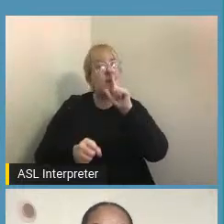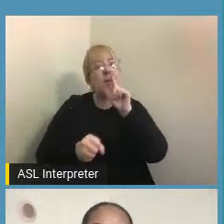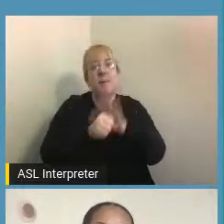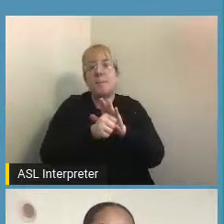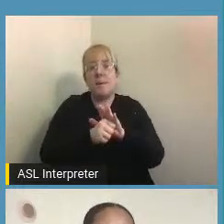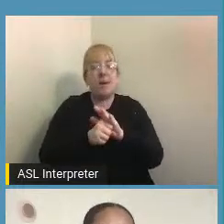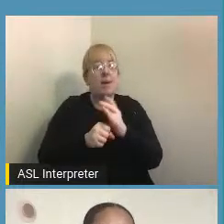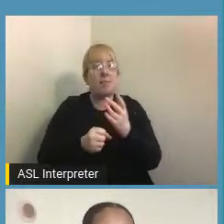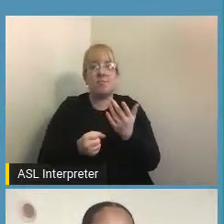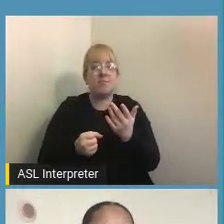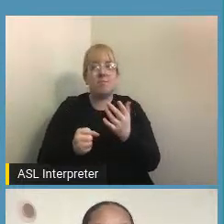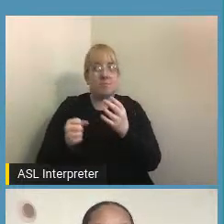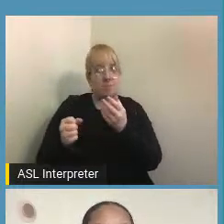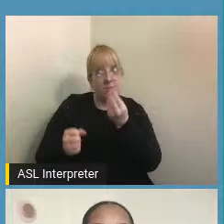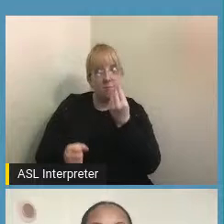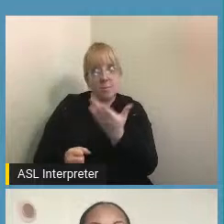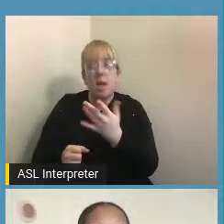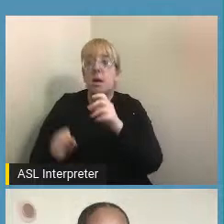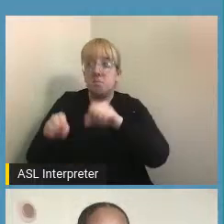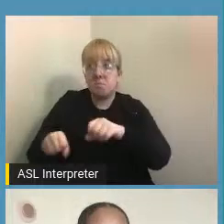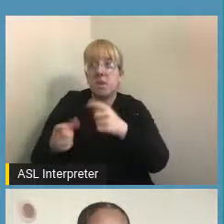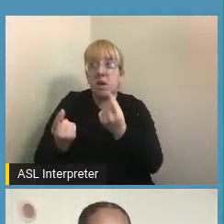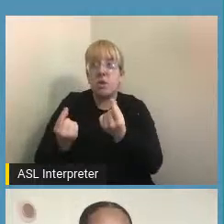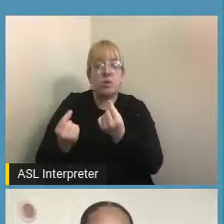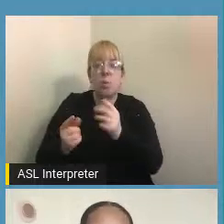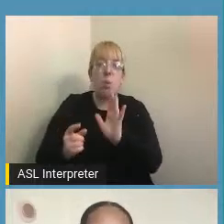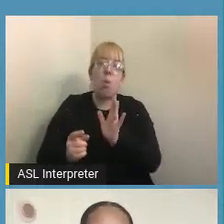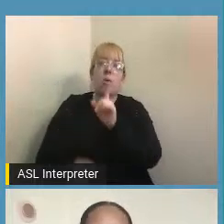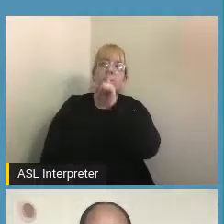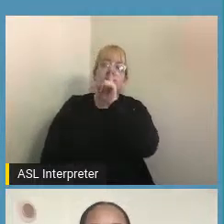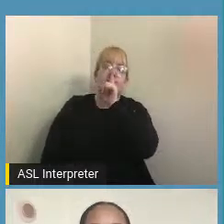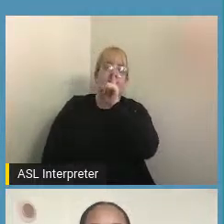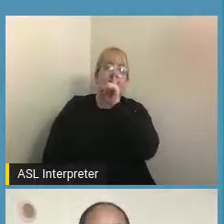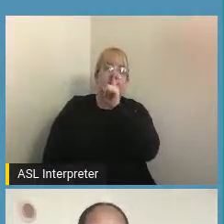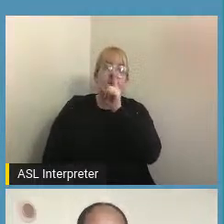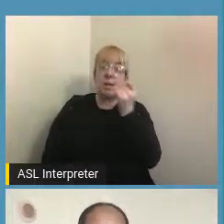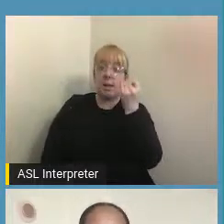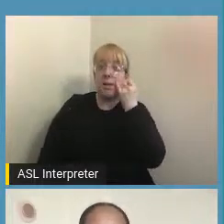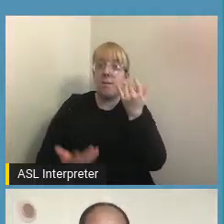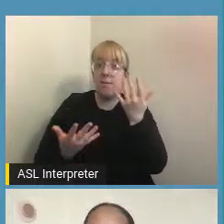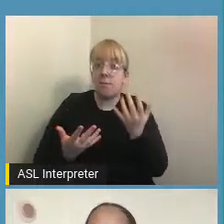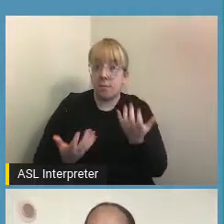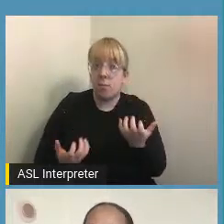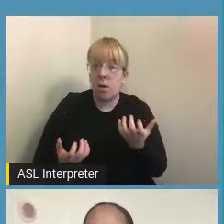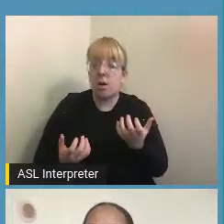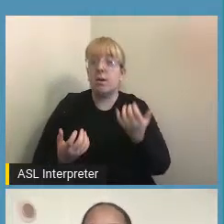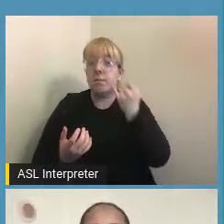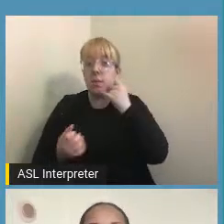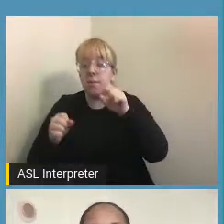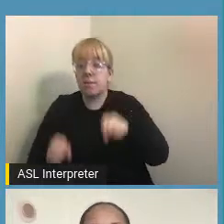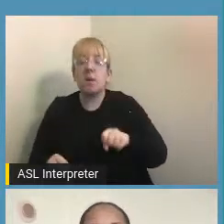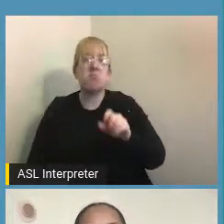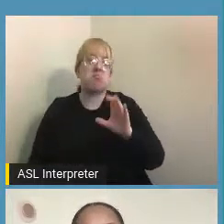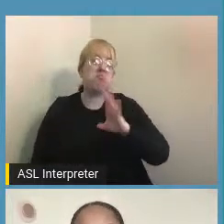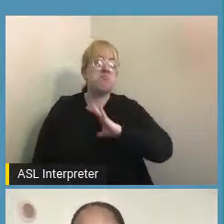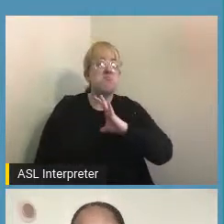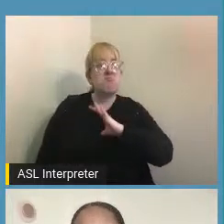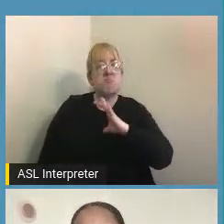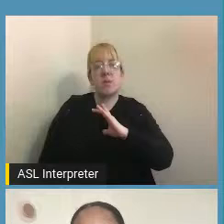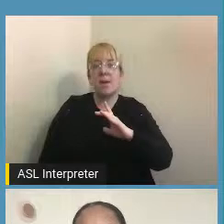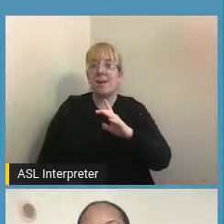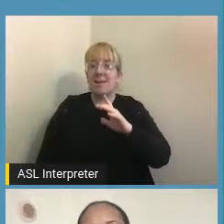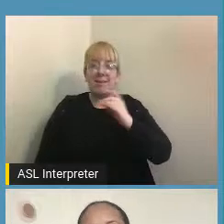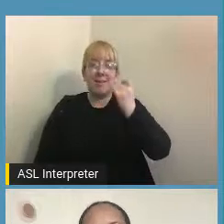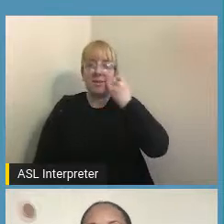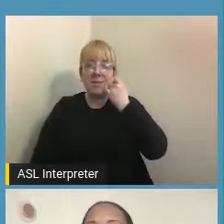somebody or for somebody or for a campaign, because that is more so like, if I know it's a